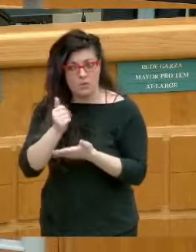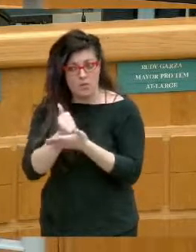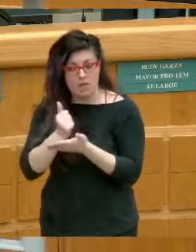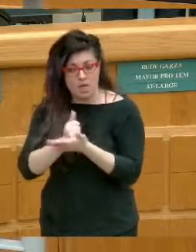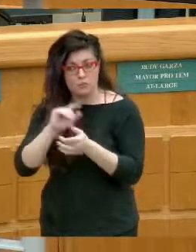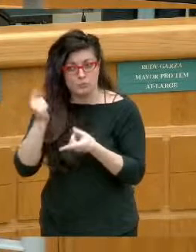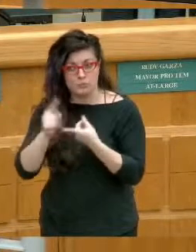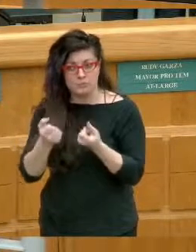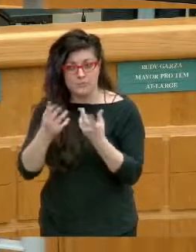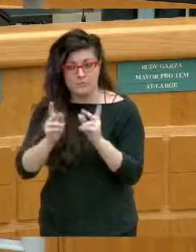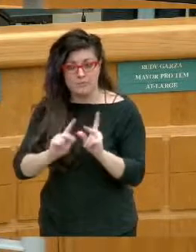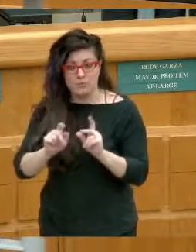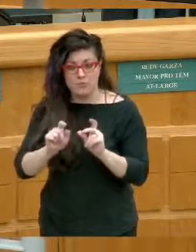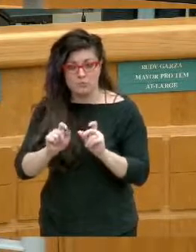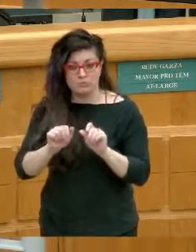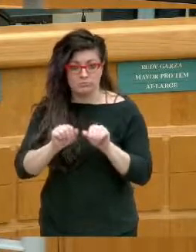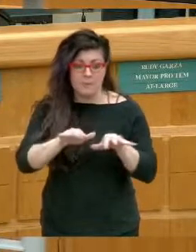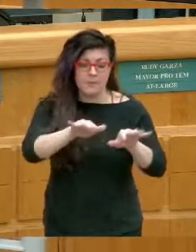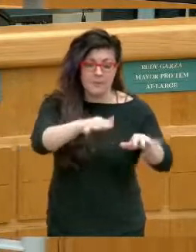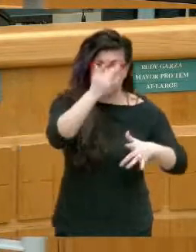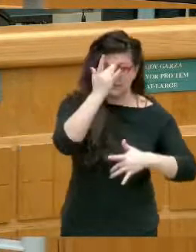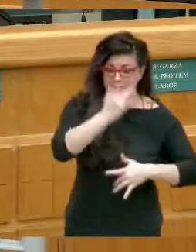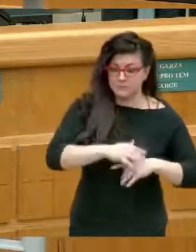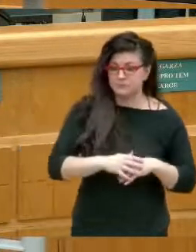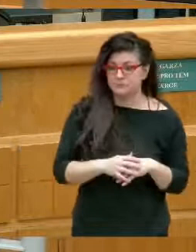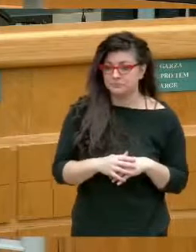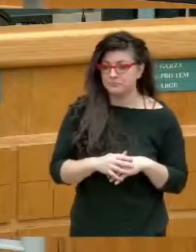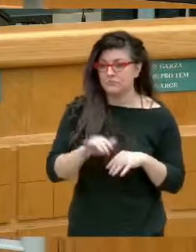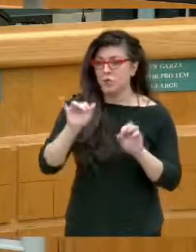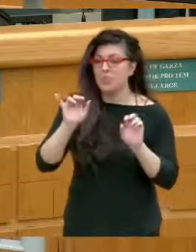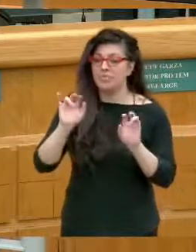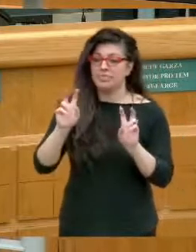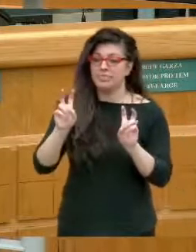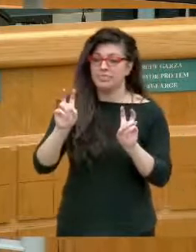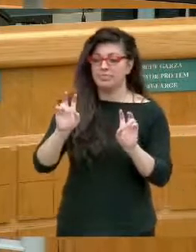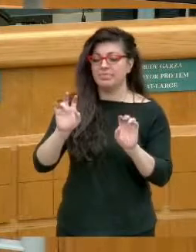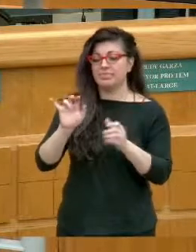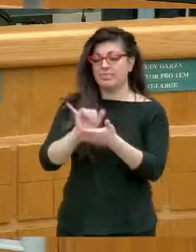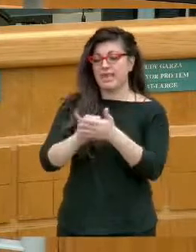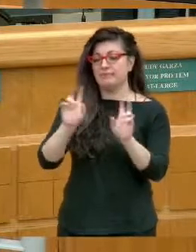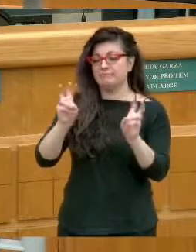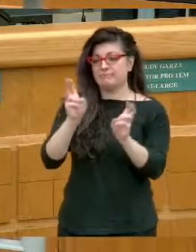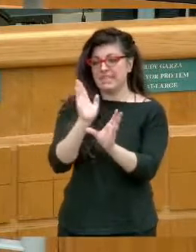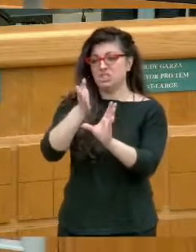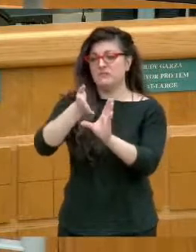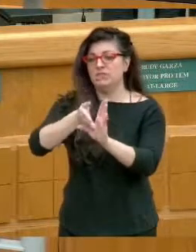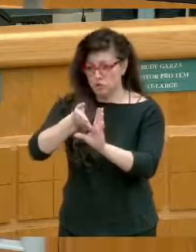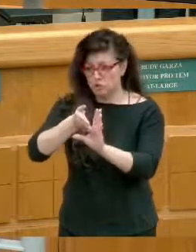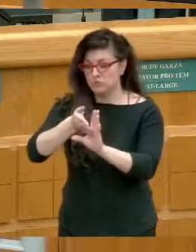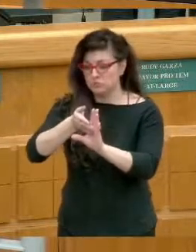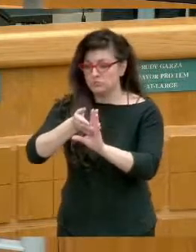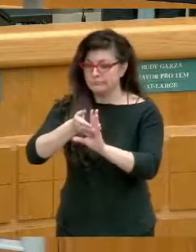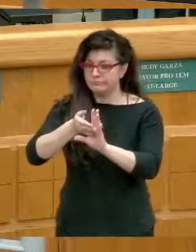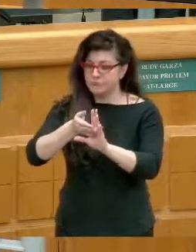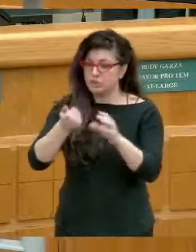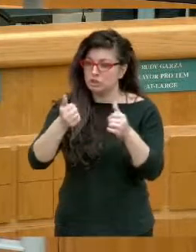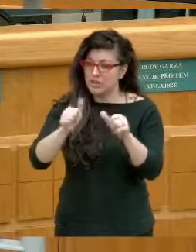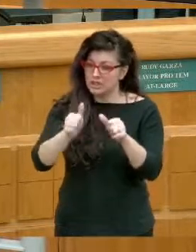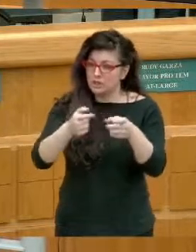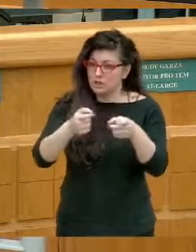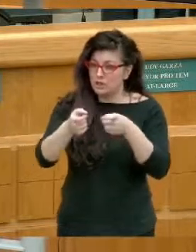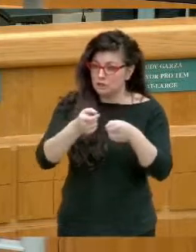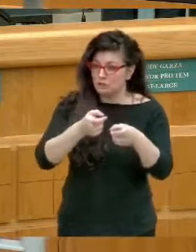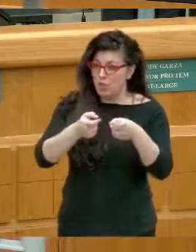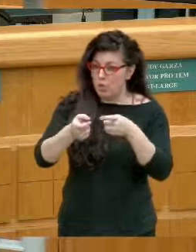contained. So those interventions are a preview, and they're being done to control this high transmission rate if there were